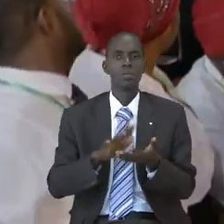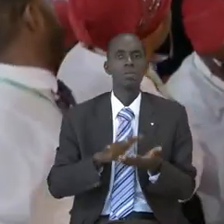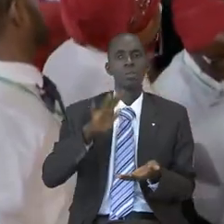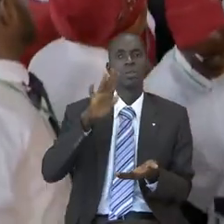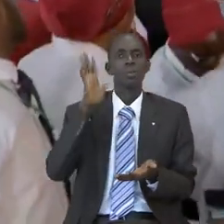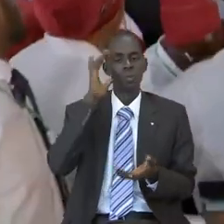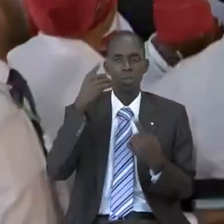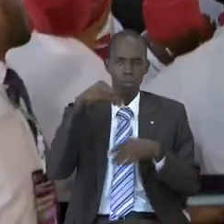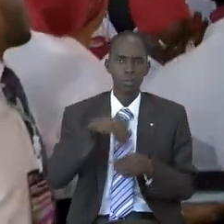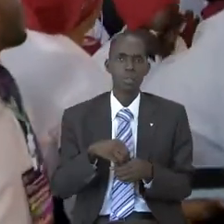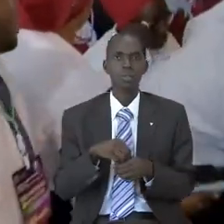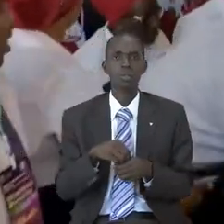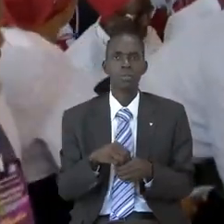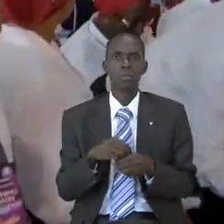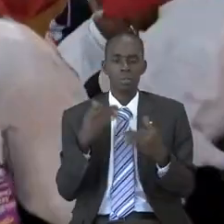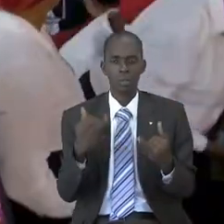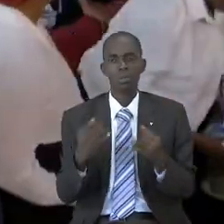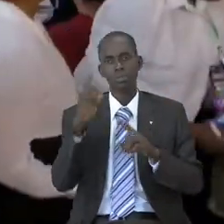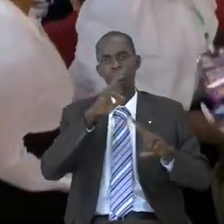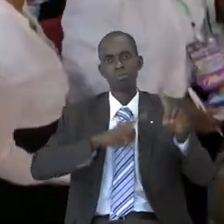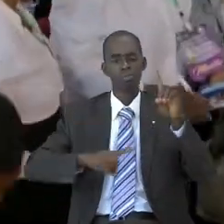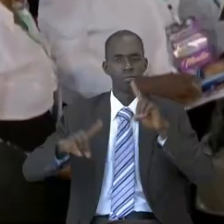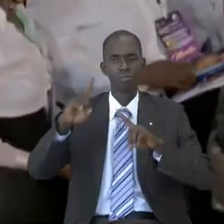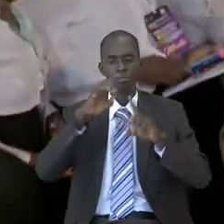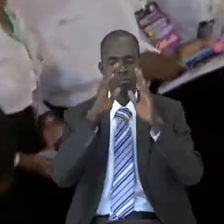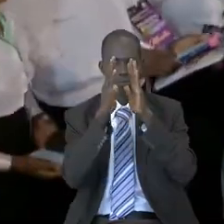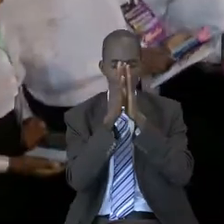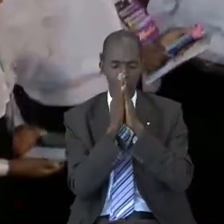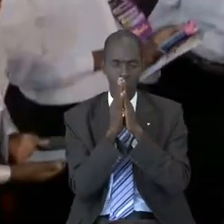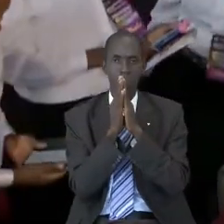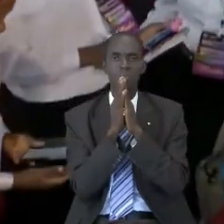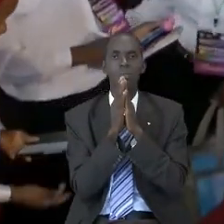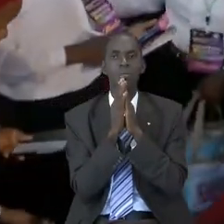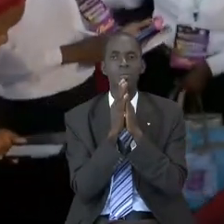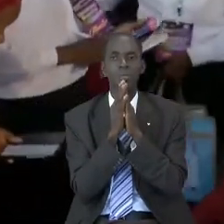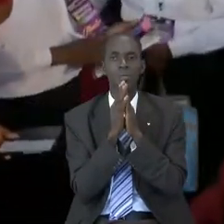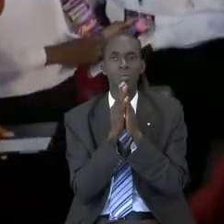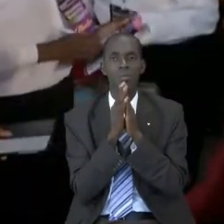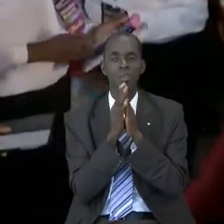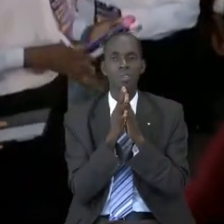will come in. Open your mouth and talk to the Lord in prayer.